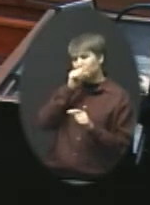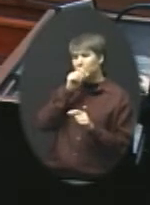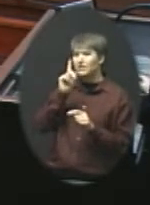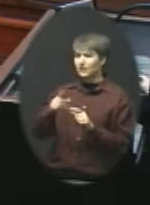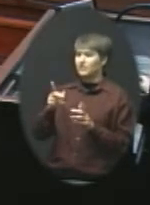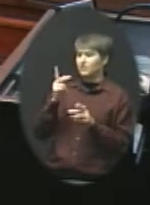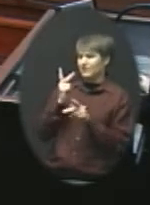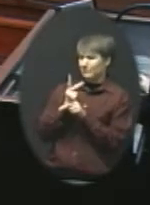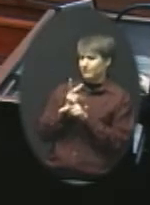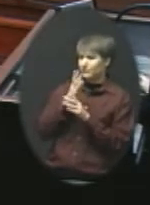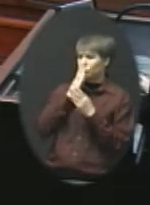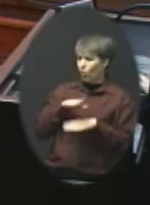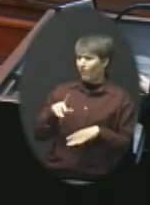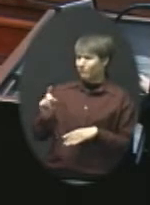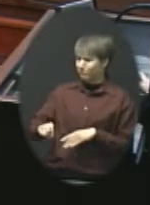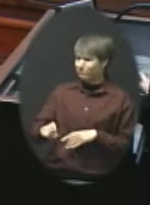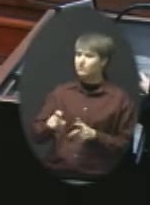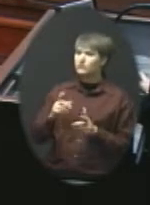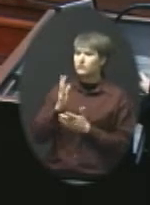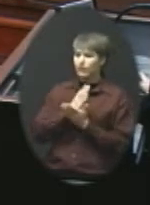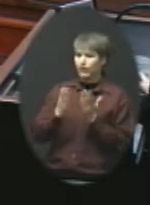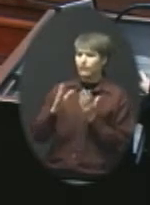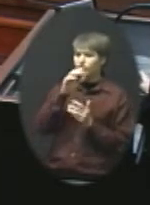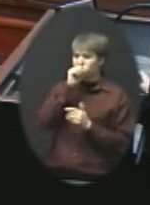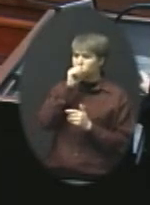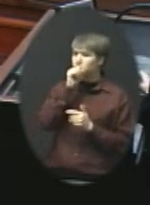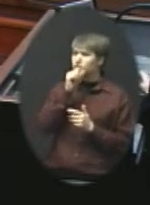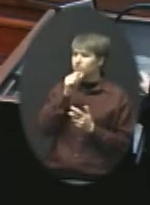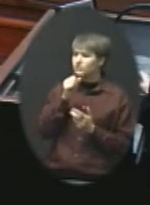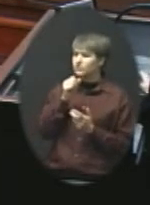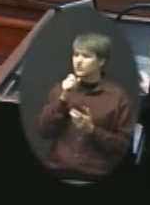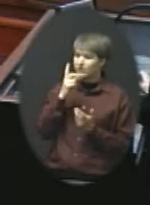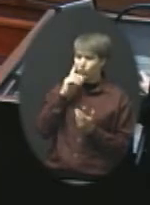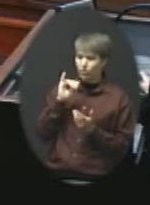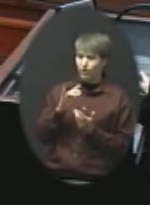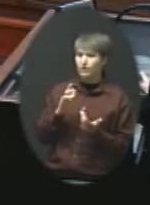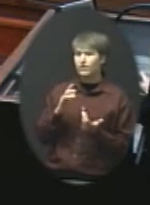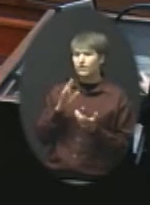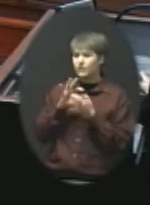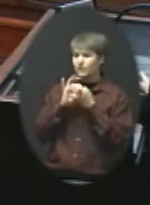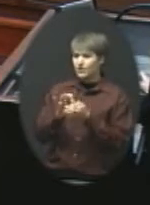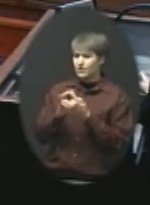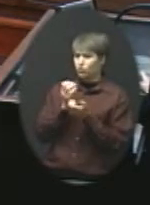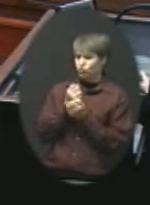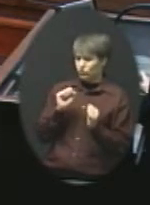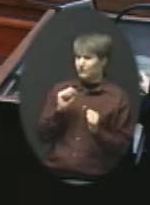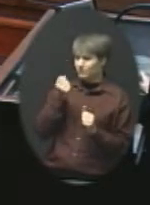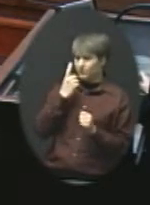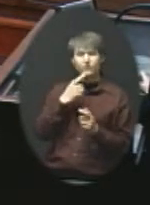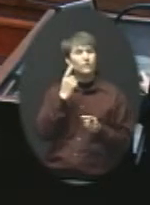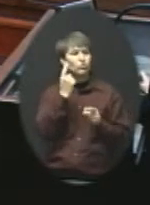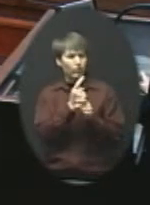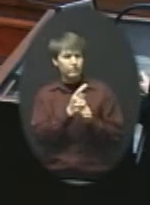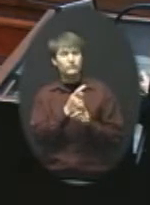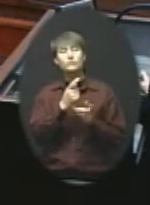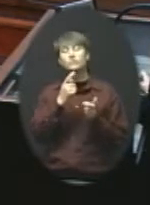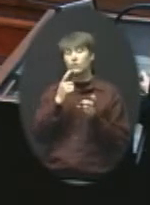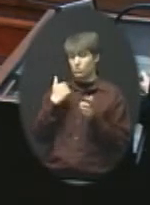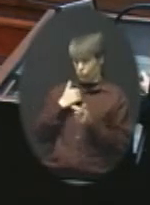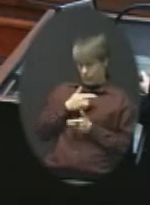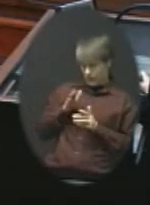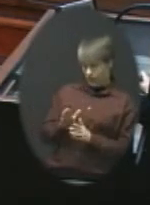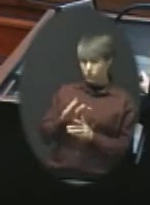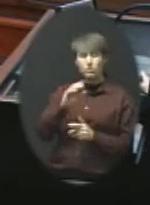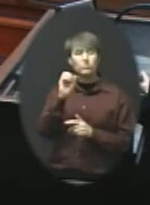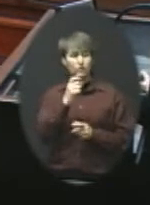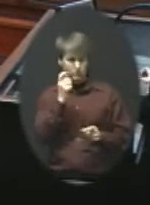some necessity for us to keep some things confidential in regards to security. That's correct. Okay, and we're allowed to do that.